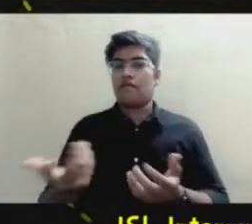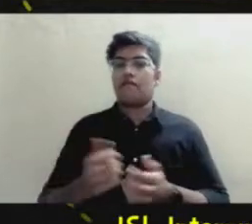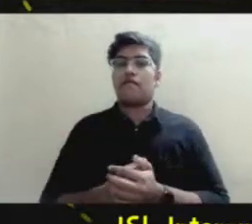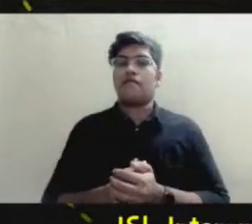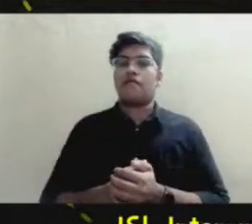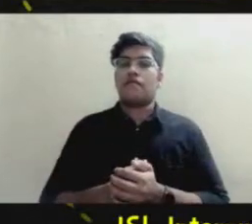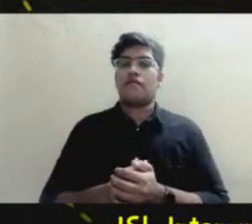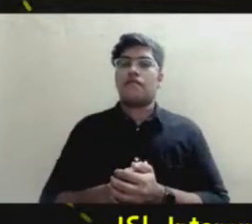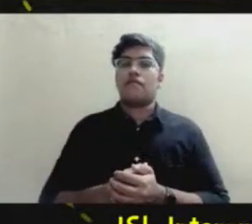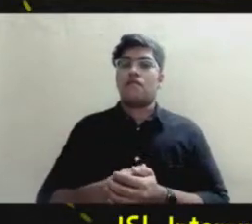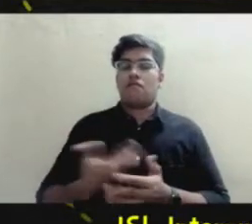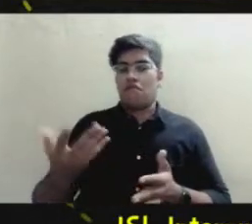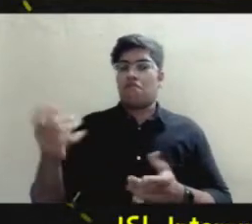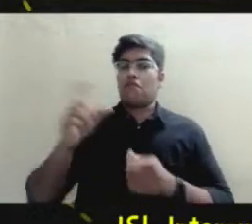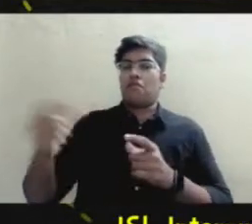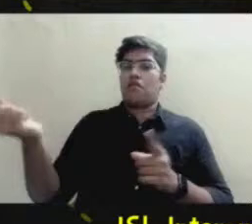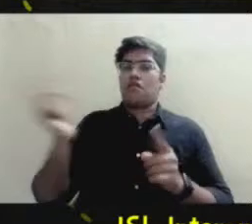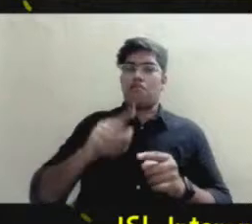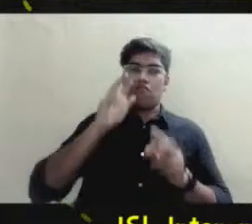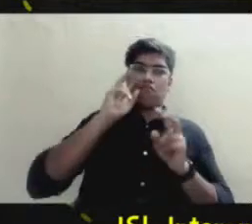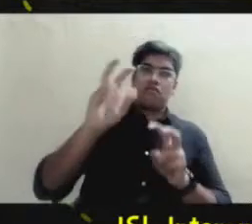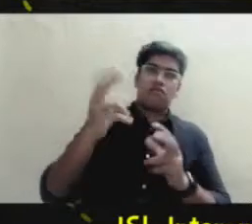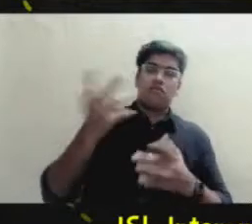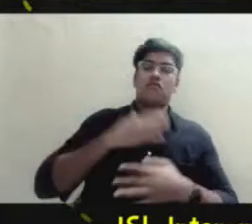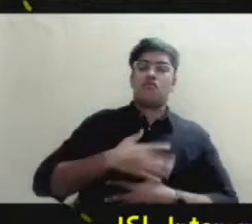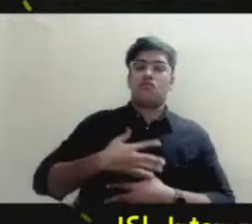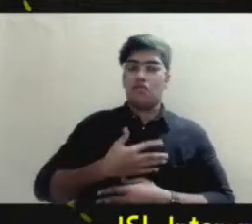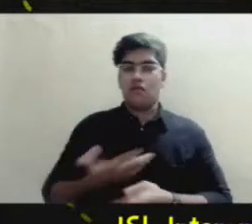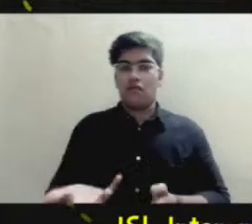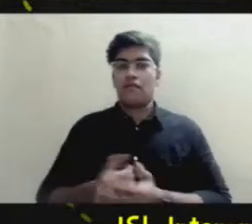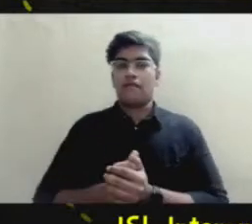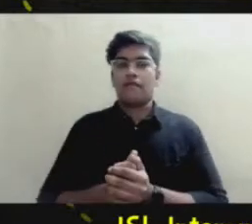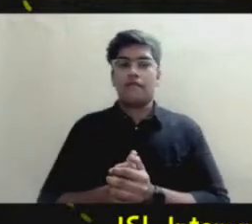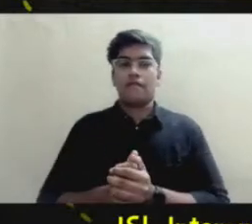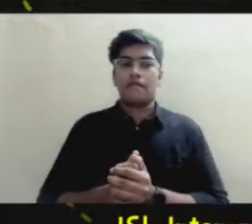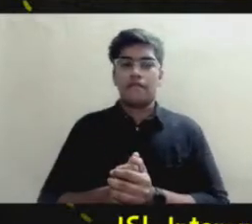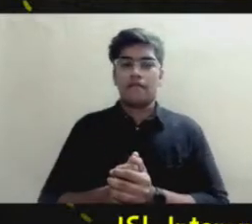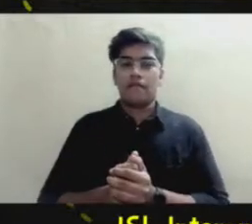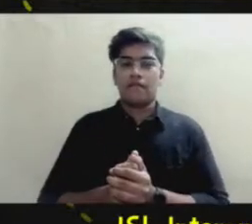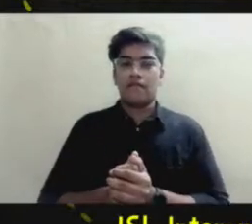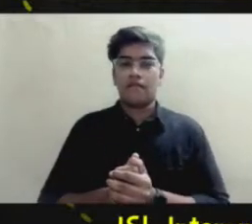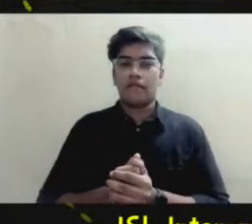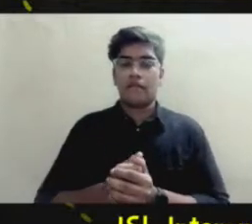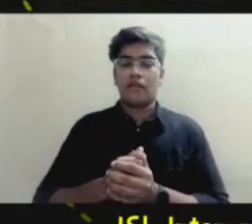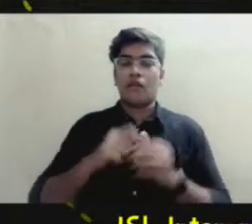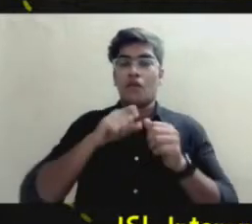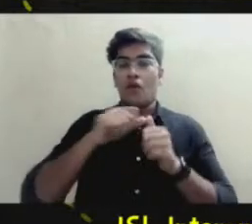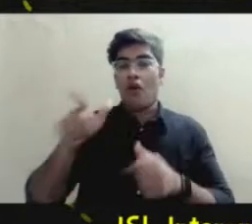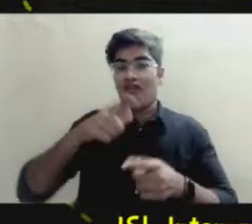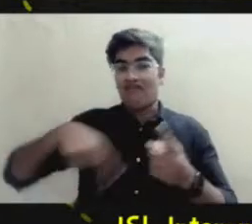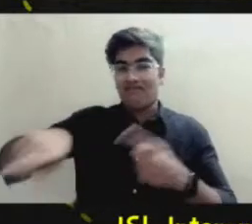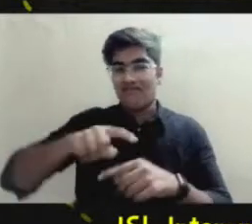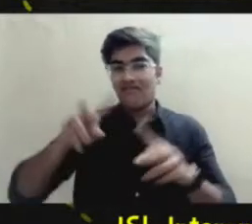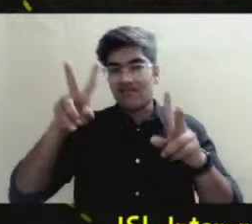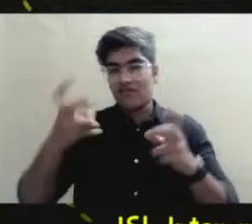been provided to these art forms. And all of that, I